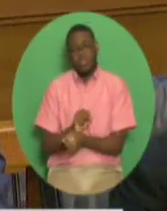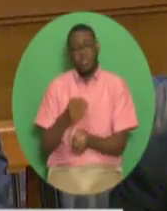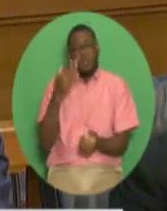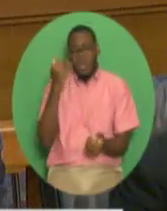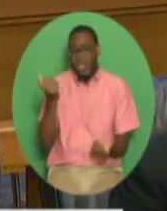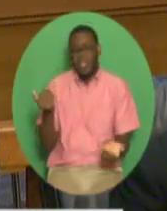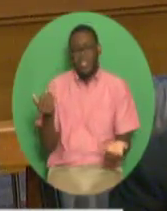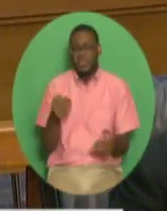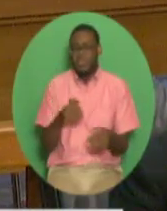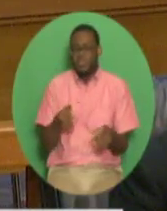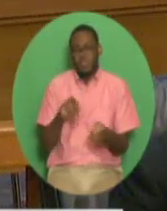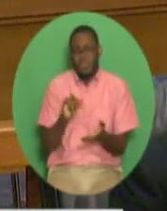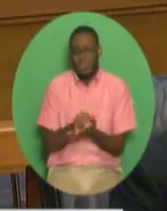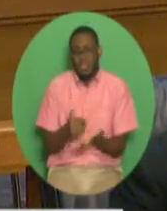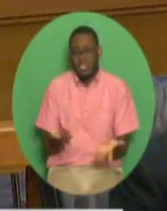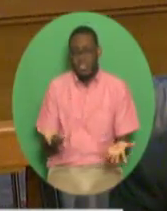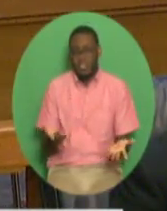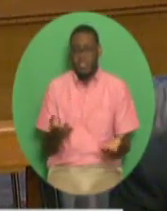Madam Speaker, I would just want to